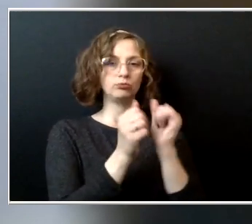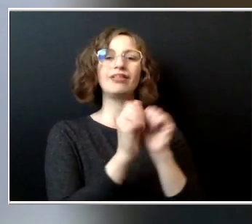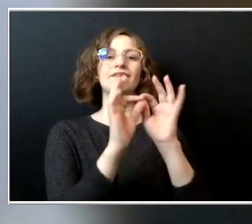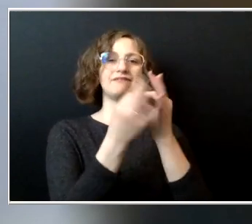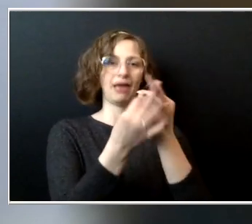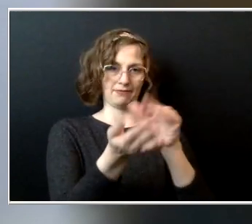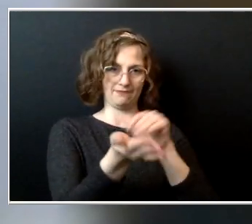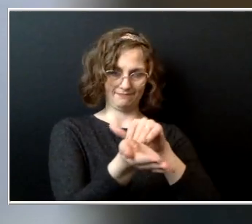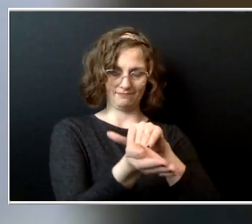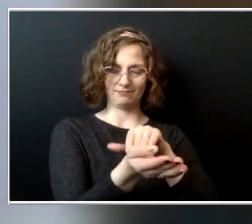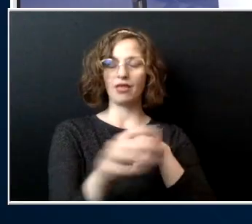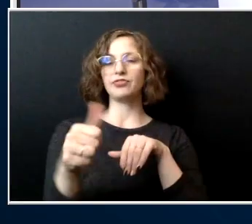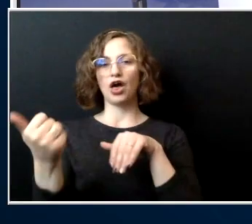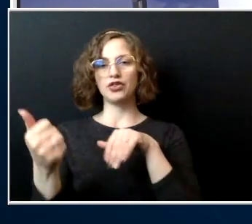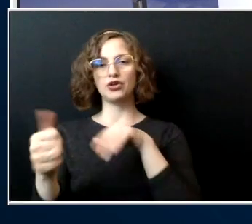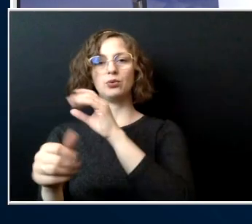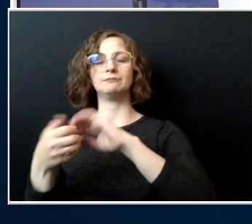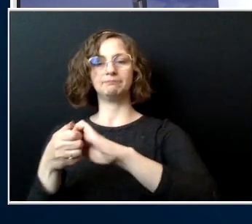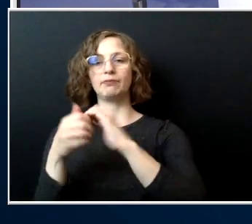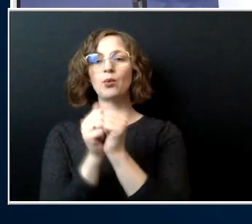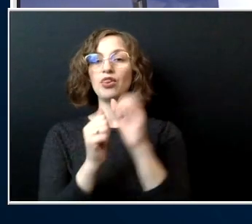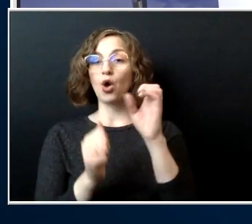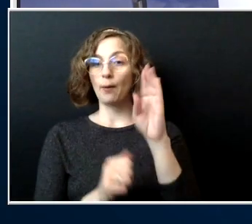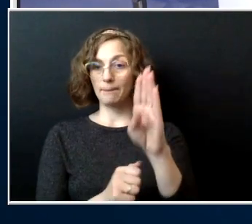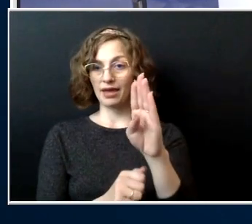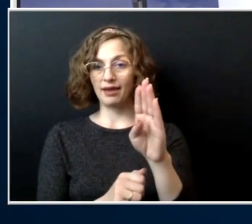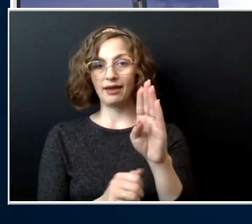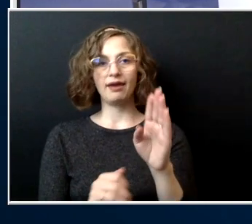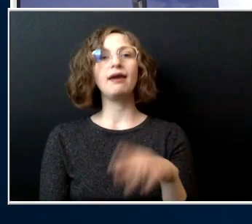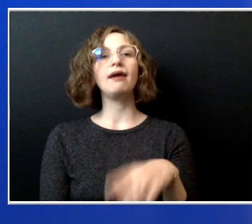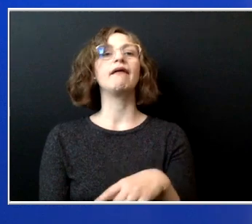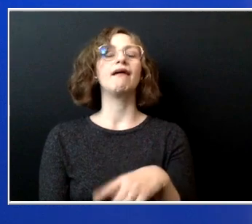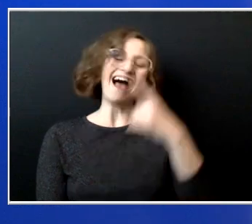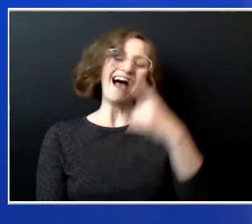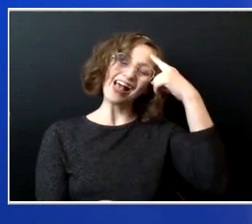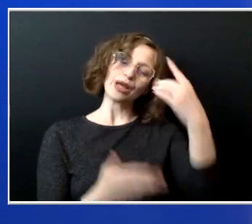obstetrician. I think there are probably a few more that are not